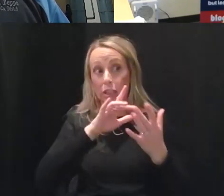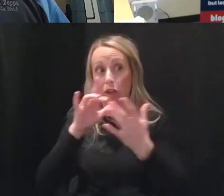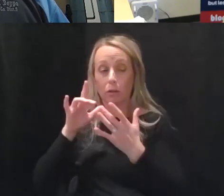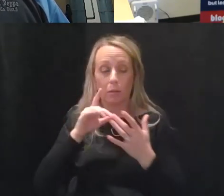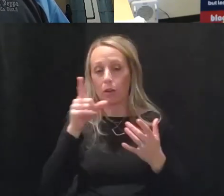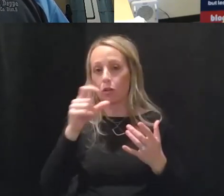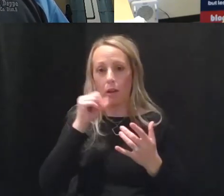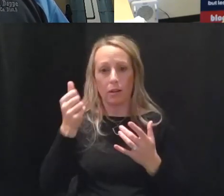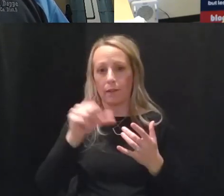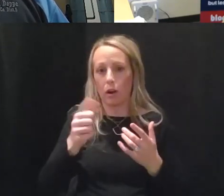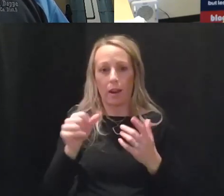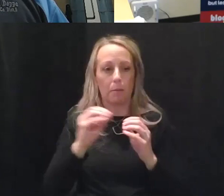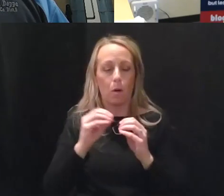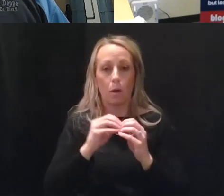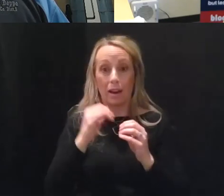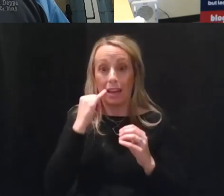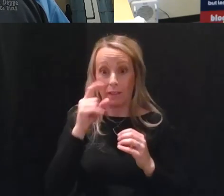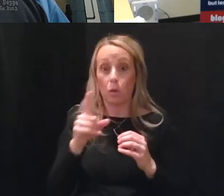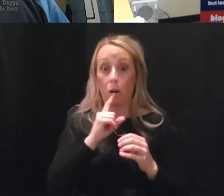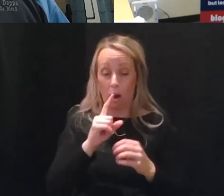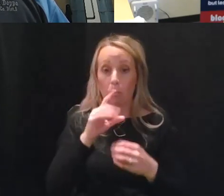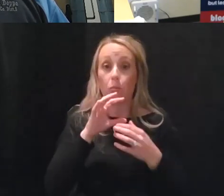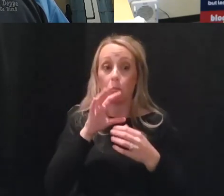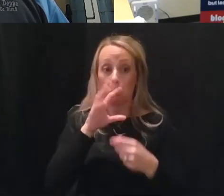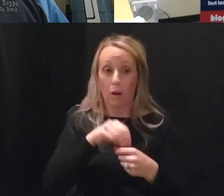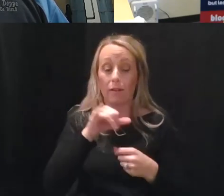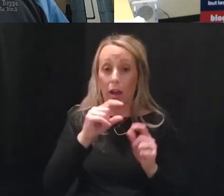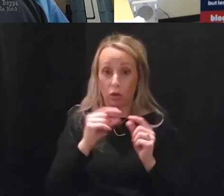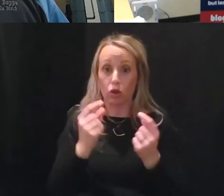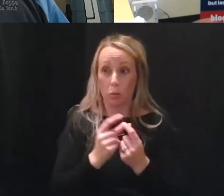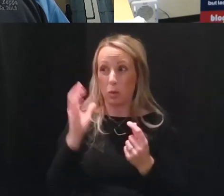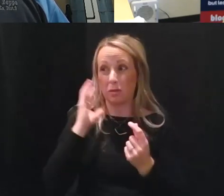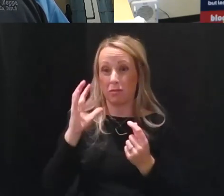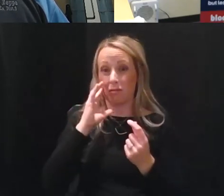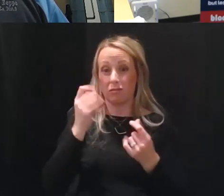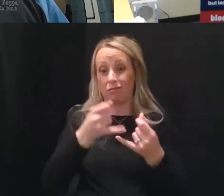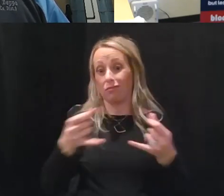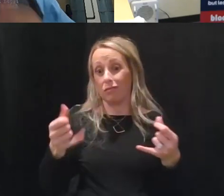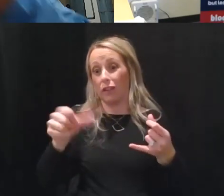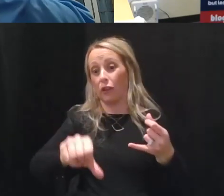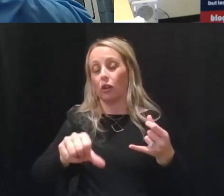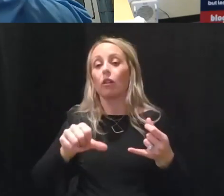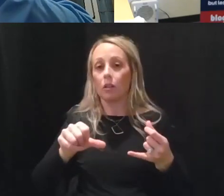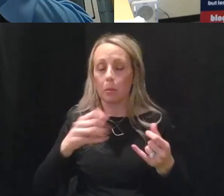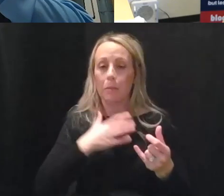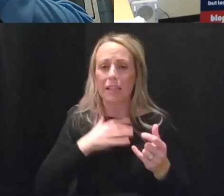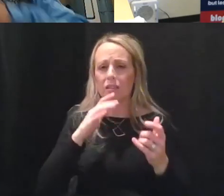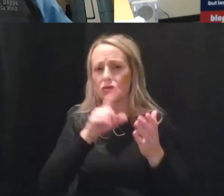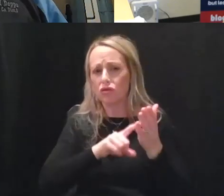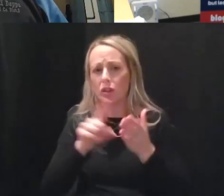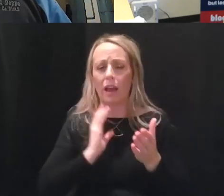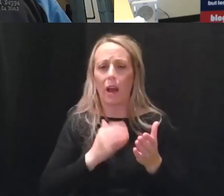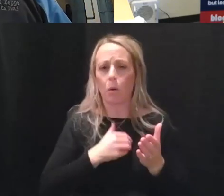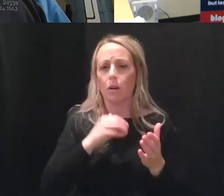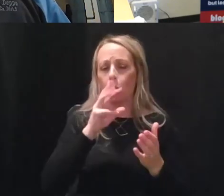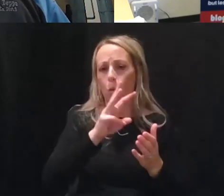longer deferred. If you are part of that group that was once deferred for that, please go to our website, bloodcenter.org, and you